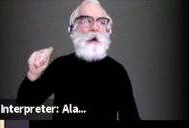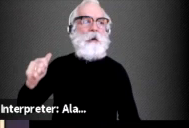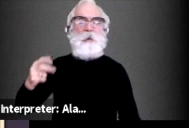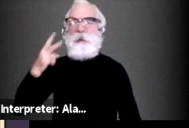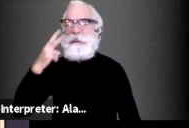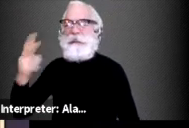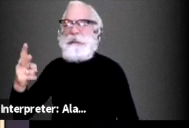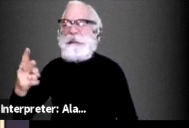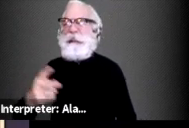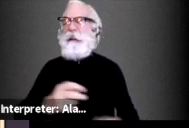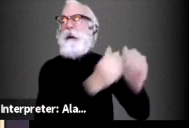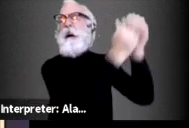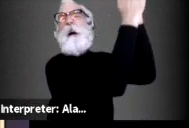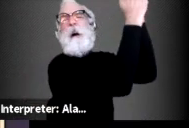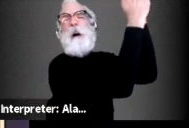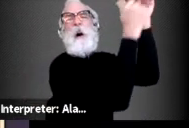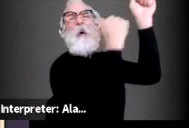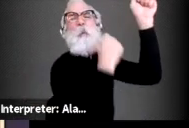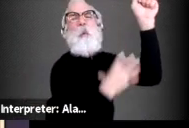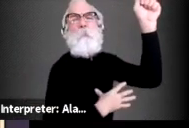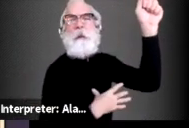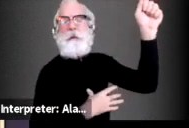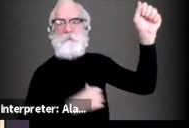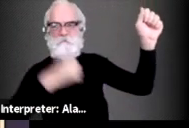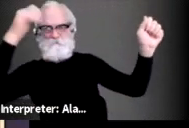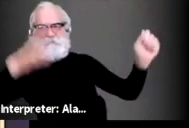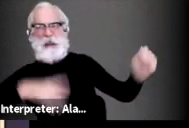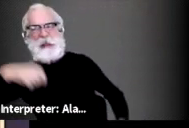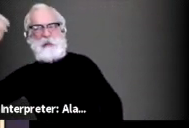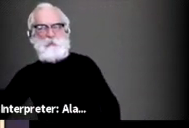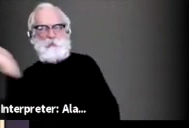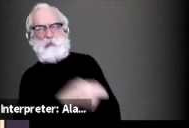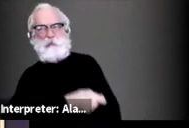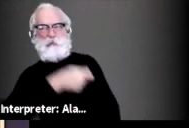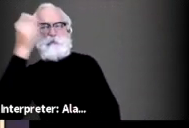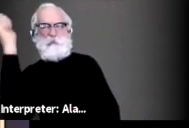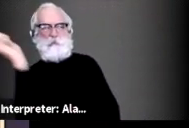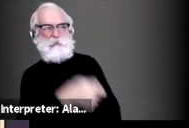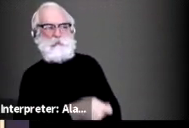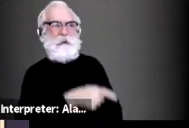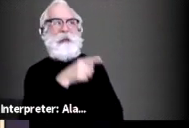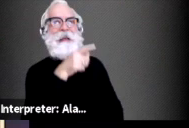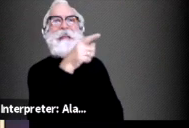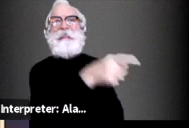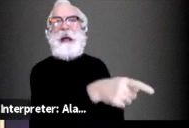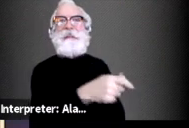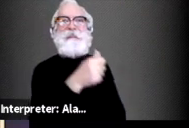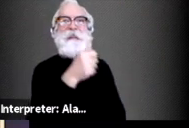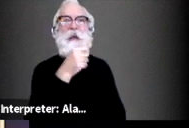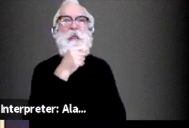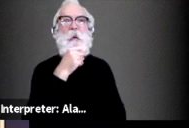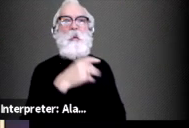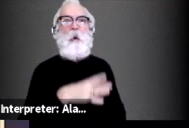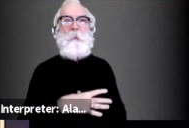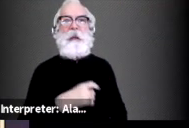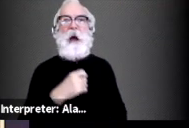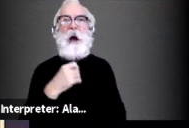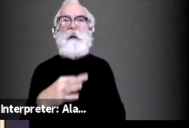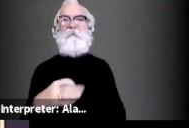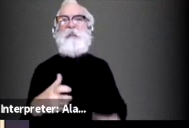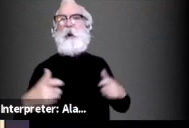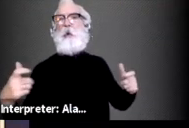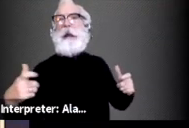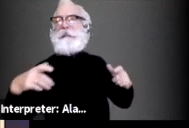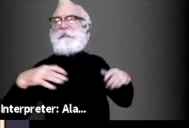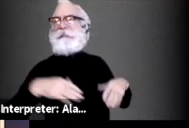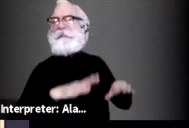the proud queen of the sea, Great Britain, who is stripped to the waist and tied to a pole. These cartoons pull